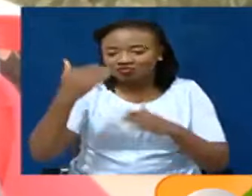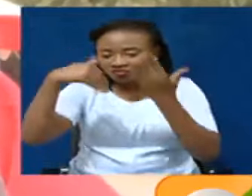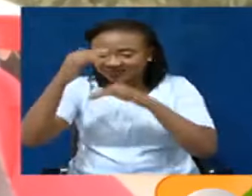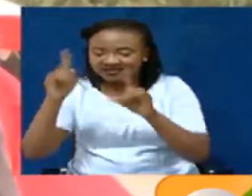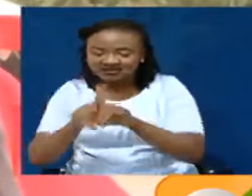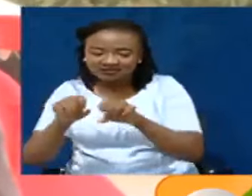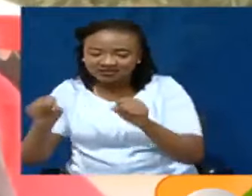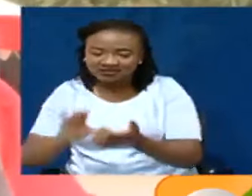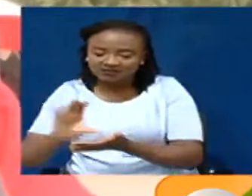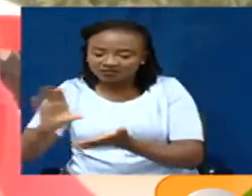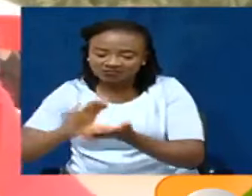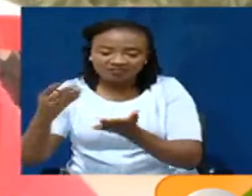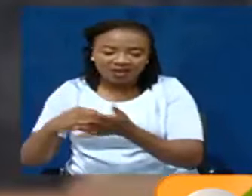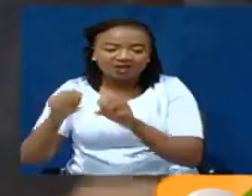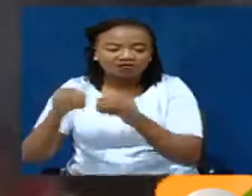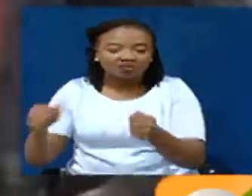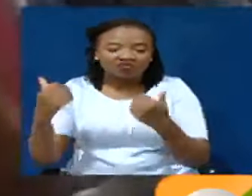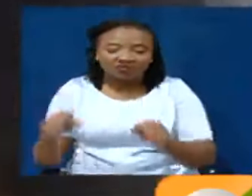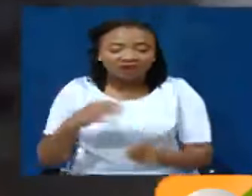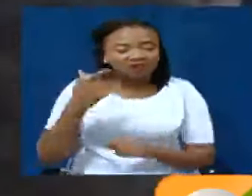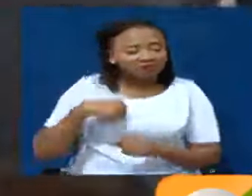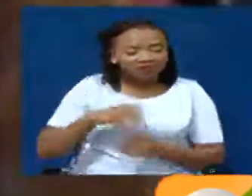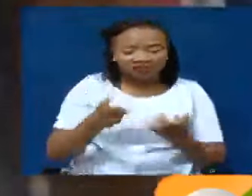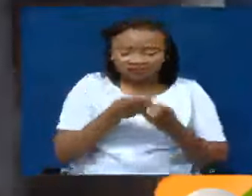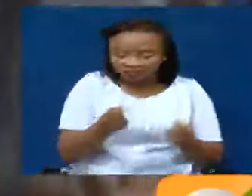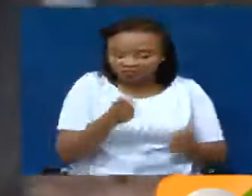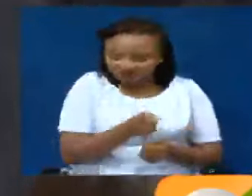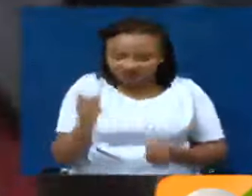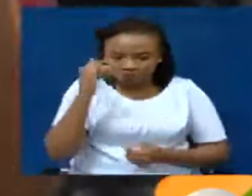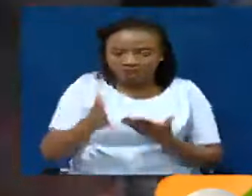kwa sababu ndio miundo msingi ya kujenga maisha yetu. Kama Mwangi, Citizen TV.